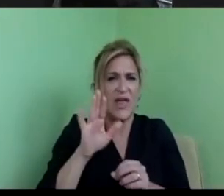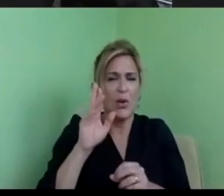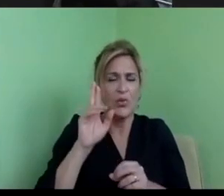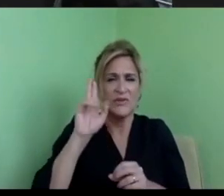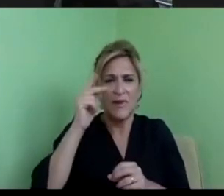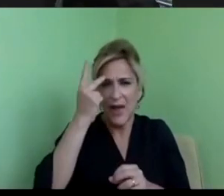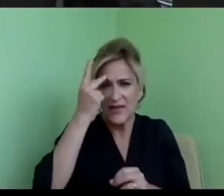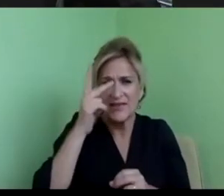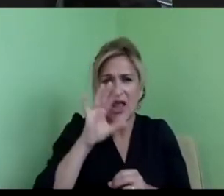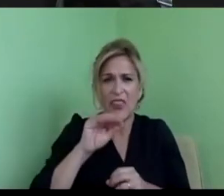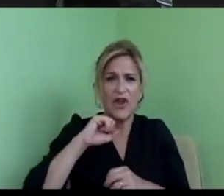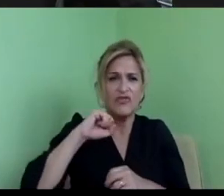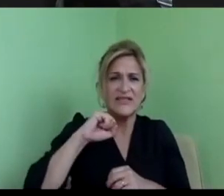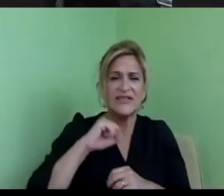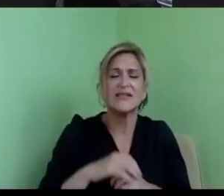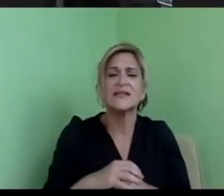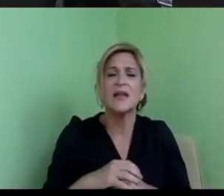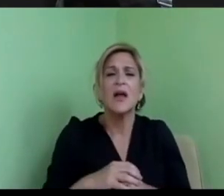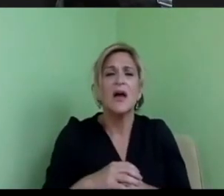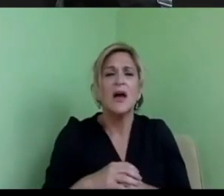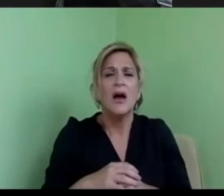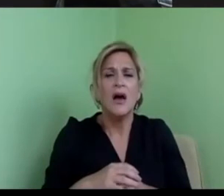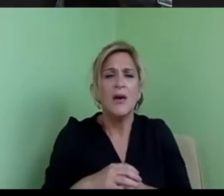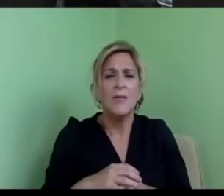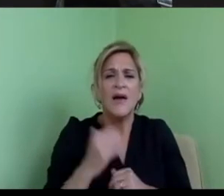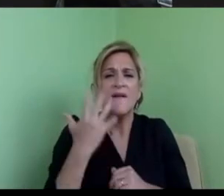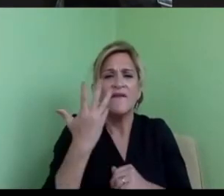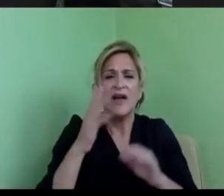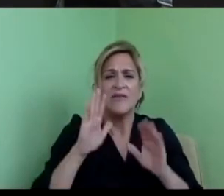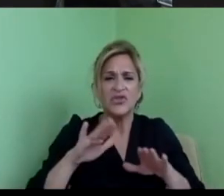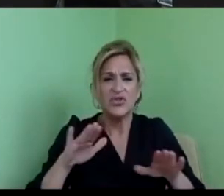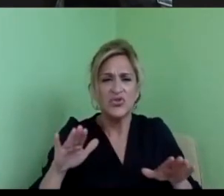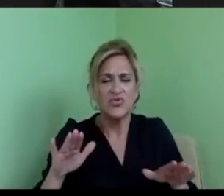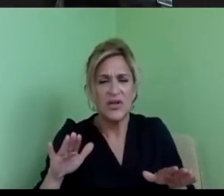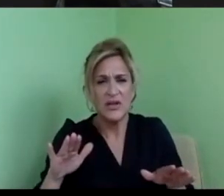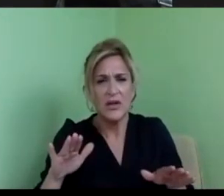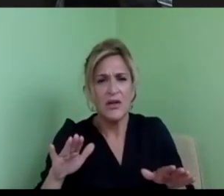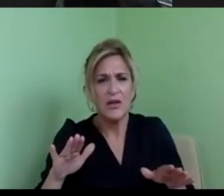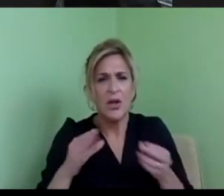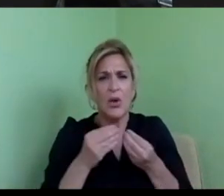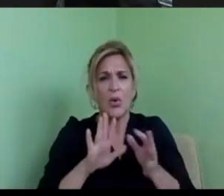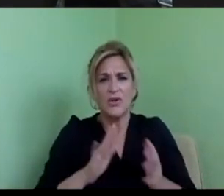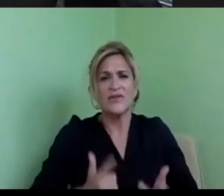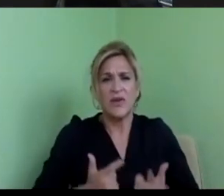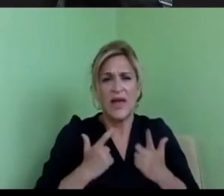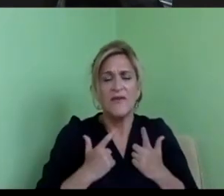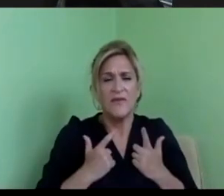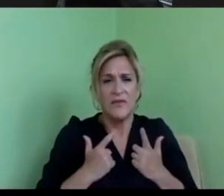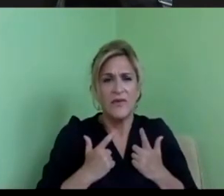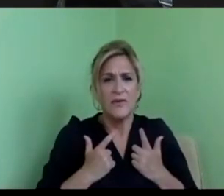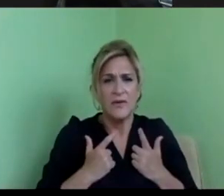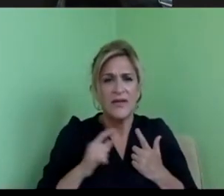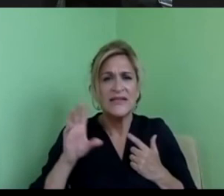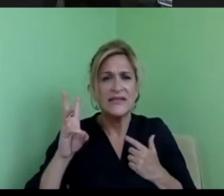um five children lost their life six adults